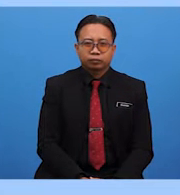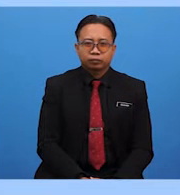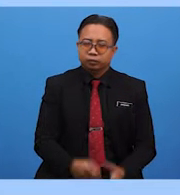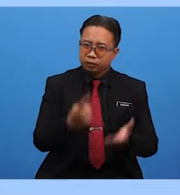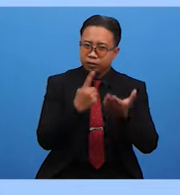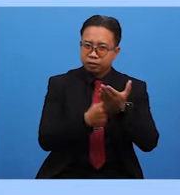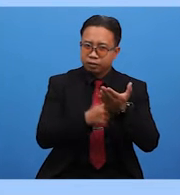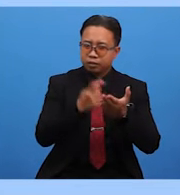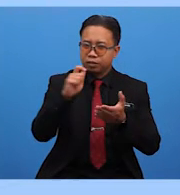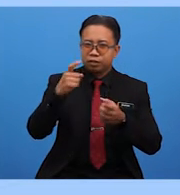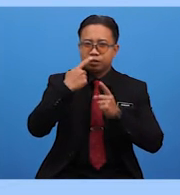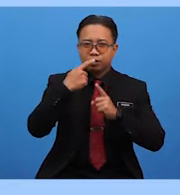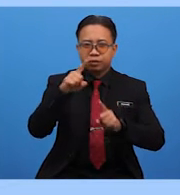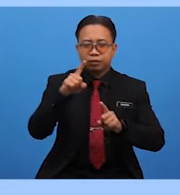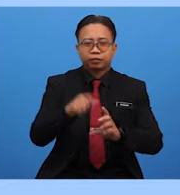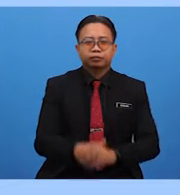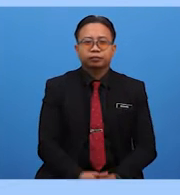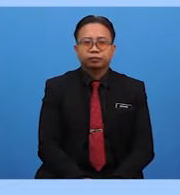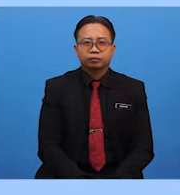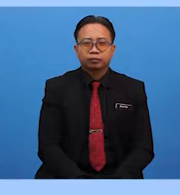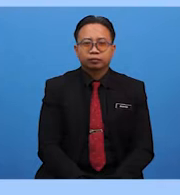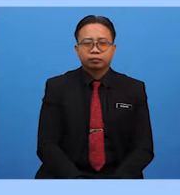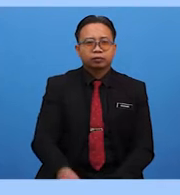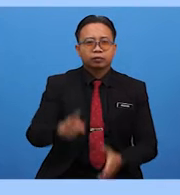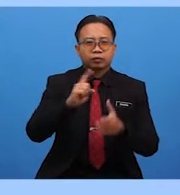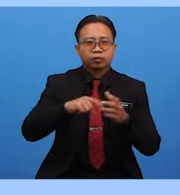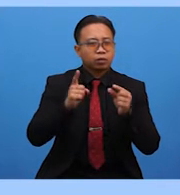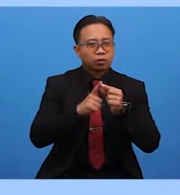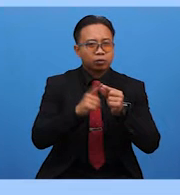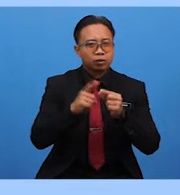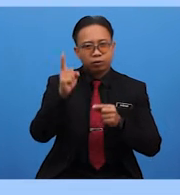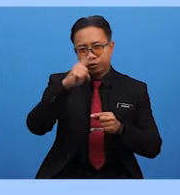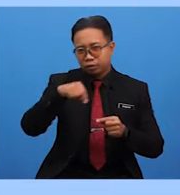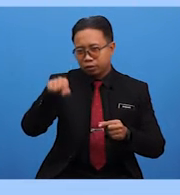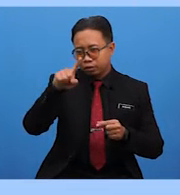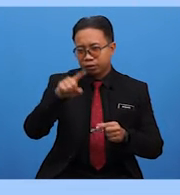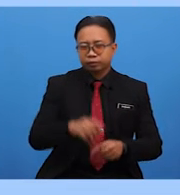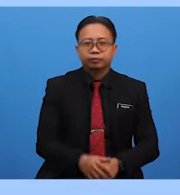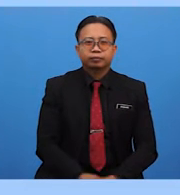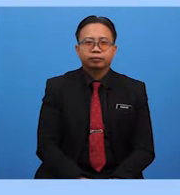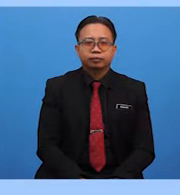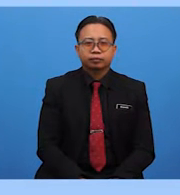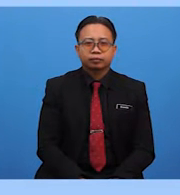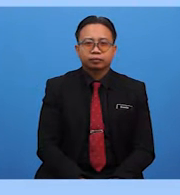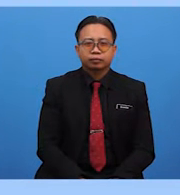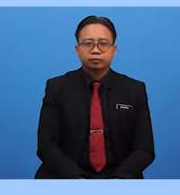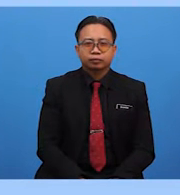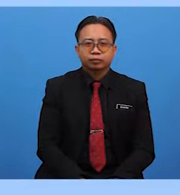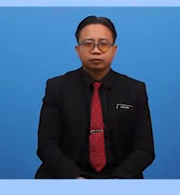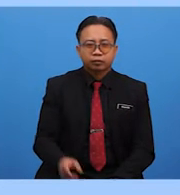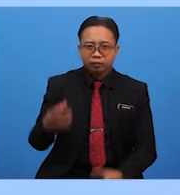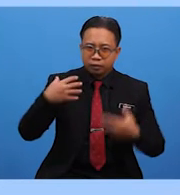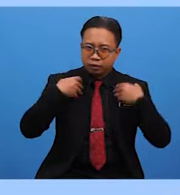Shall we discuss the answers? What words have you circled? The words